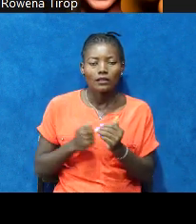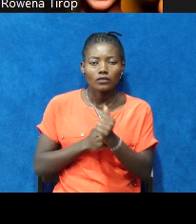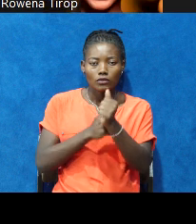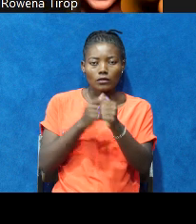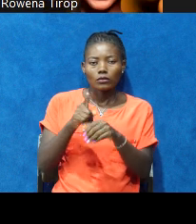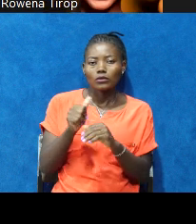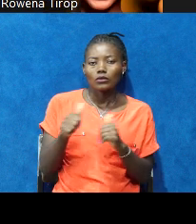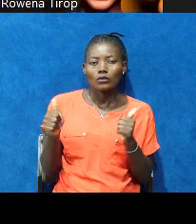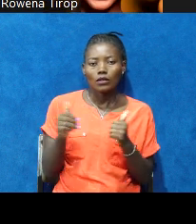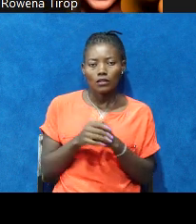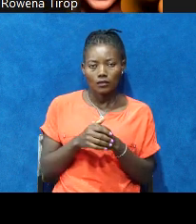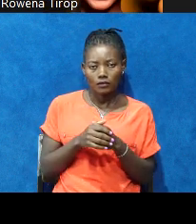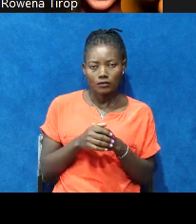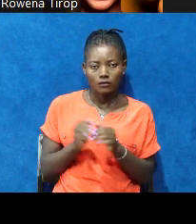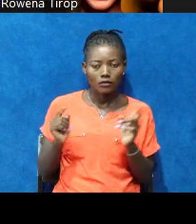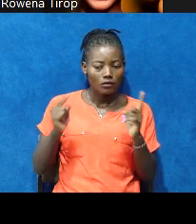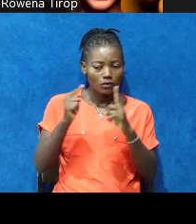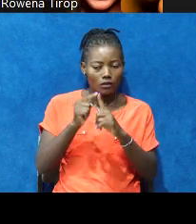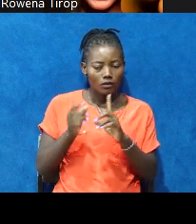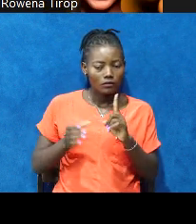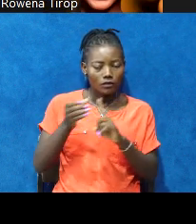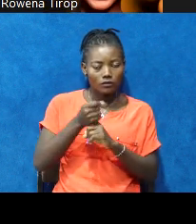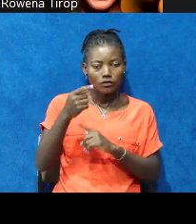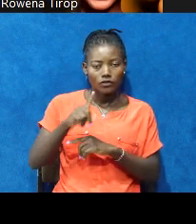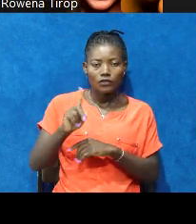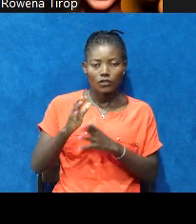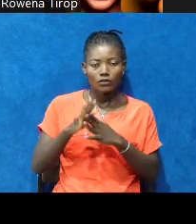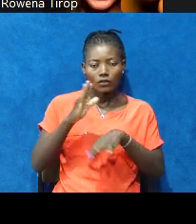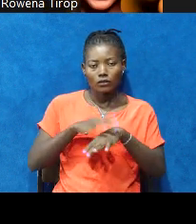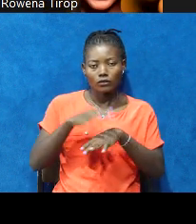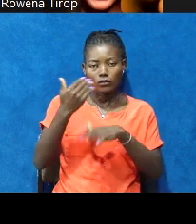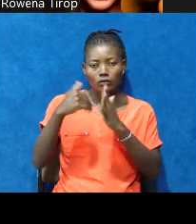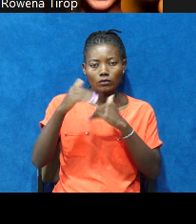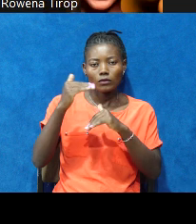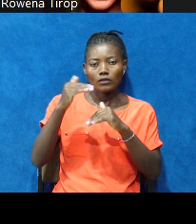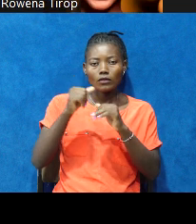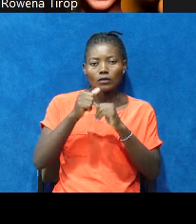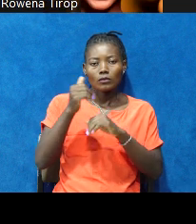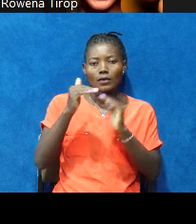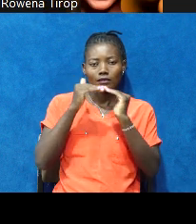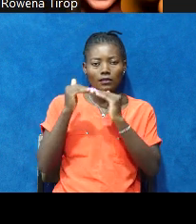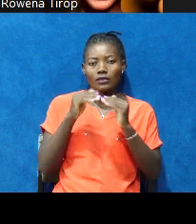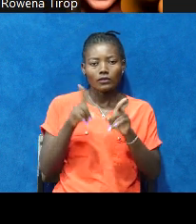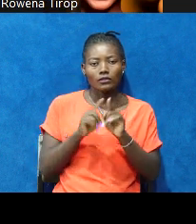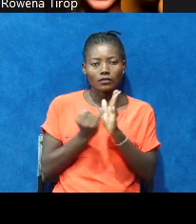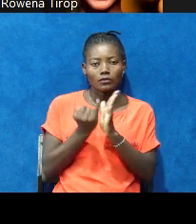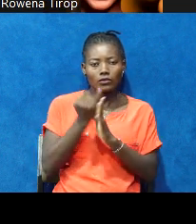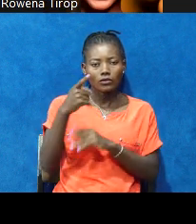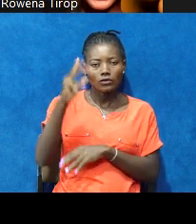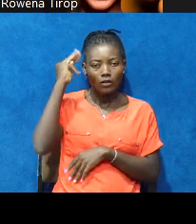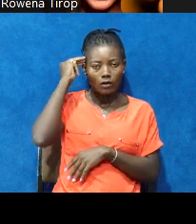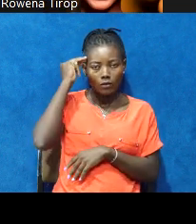to support you well, so towards reaching your optimal performance levels, to increase your mental